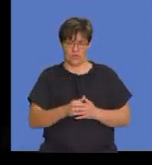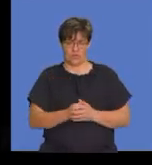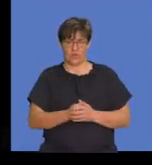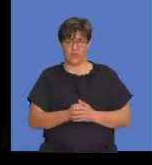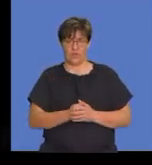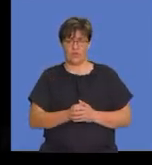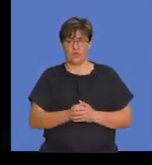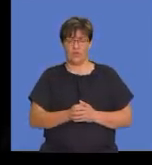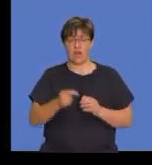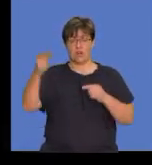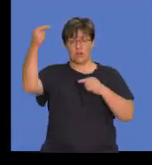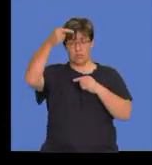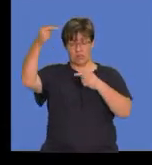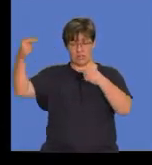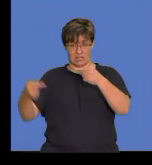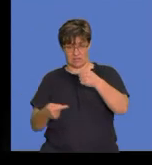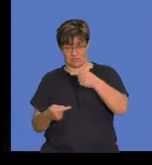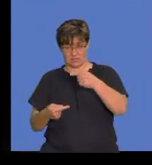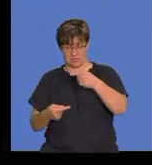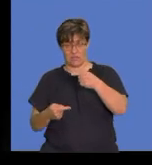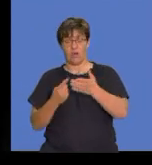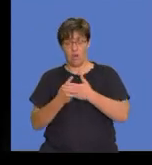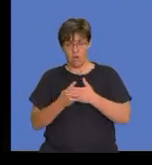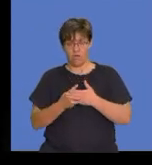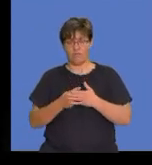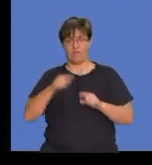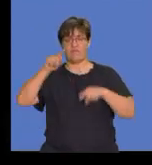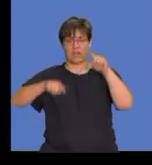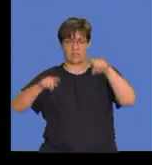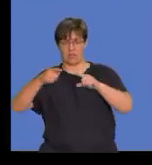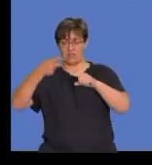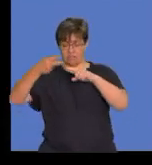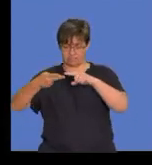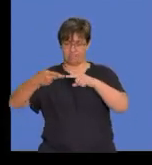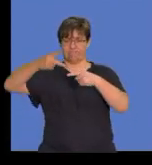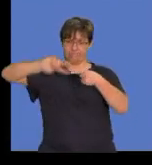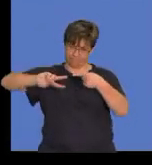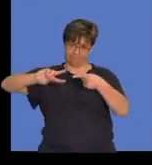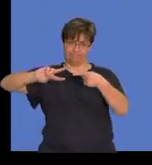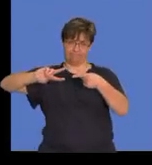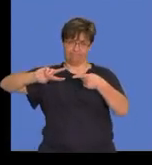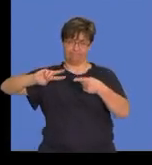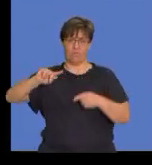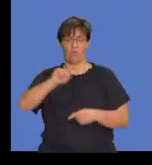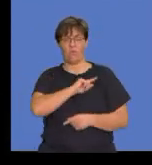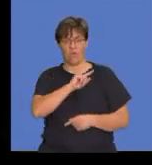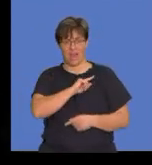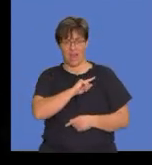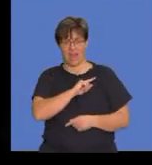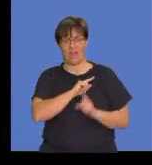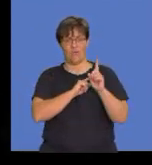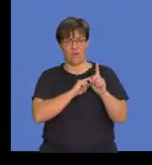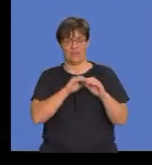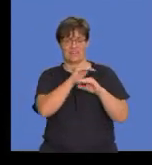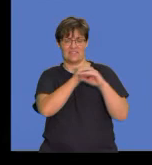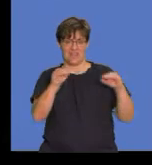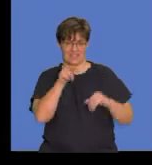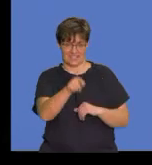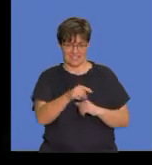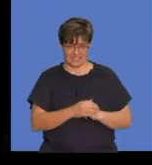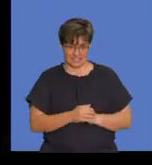ratio, and then the numerator and the denominator of the fractions, they swap because of the